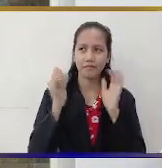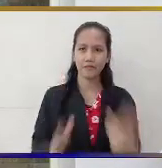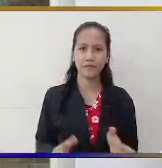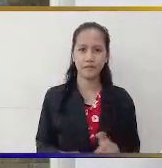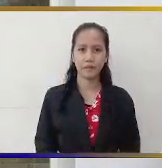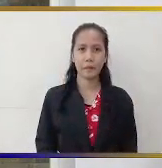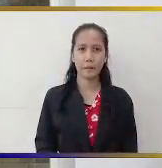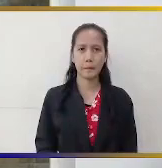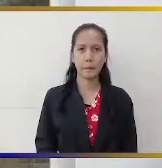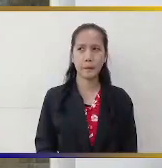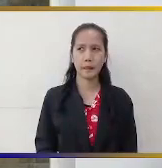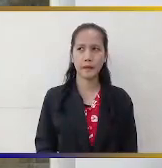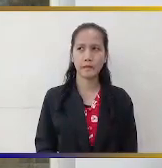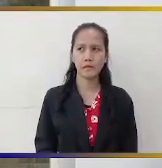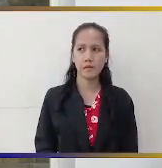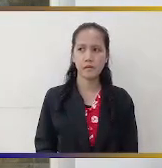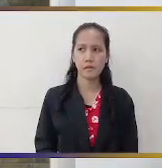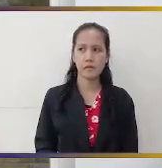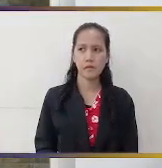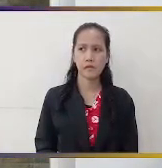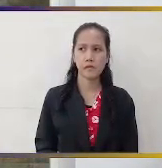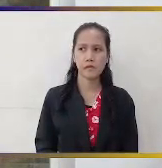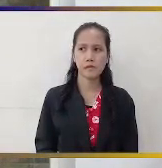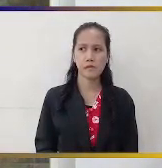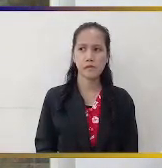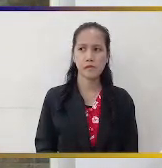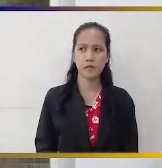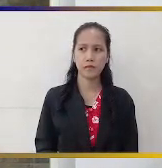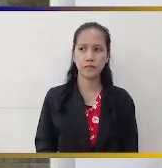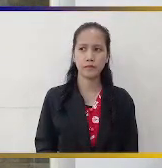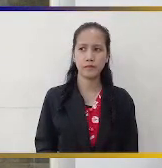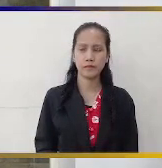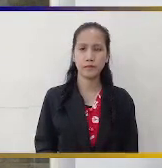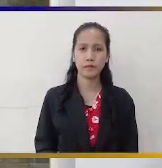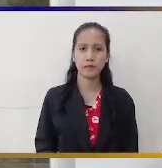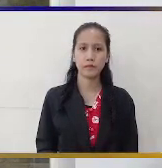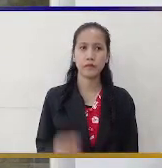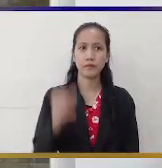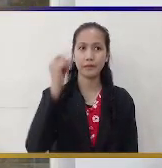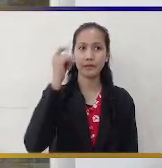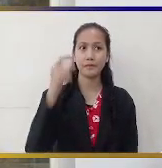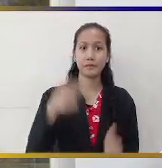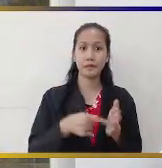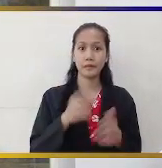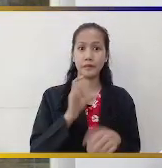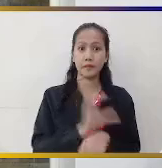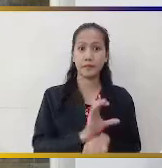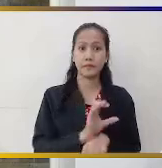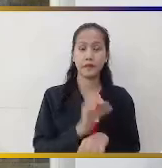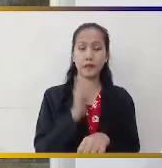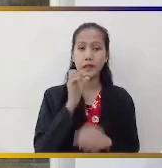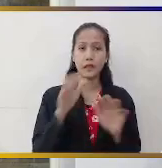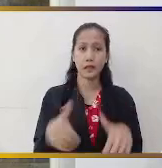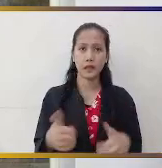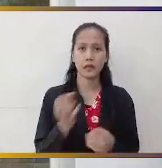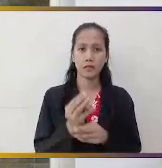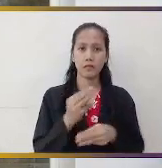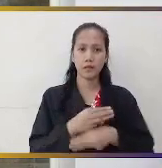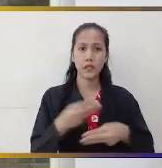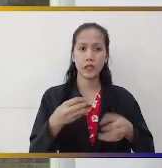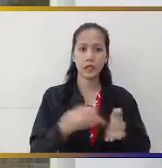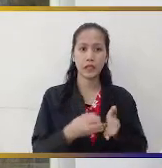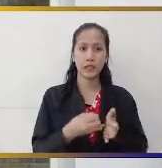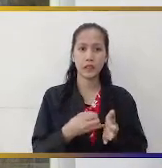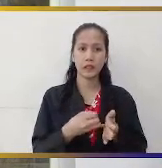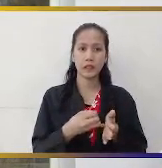of you. This church is not how I make it. And by the way, pastor doesn't need your money. All